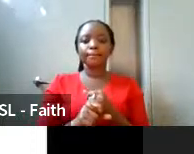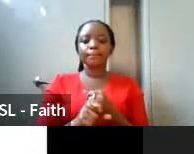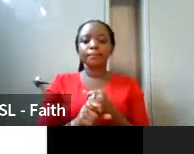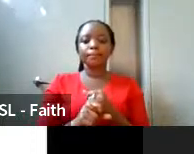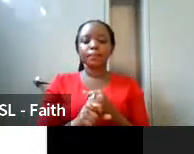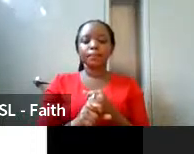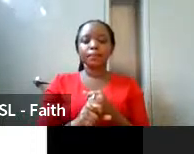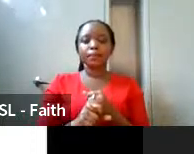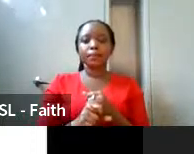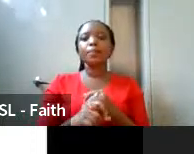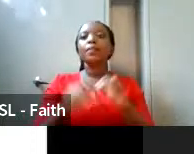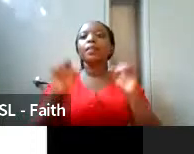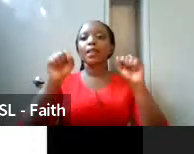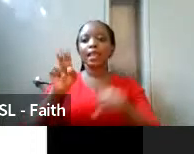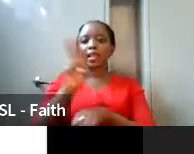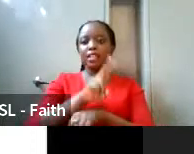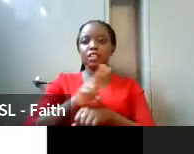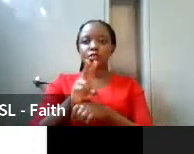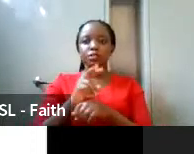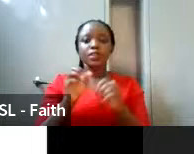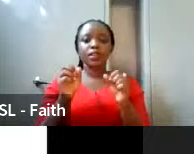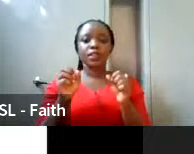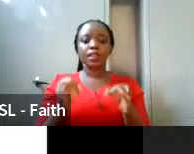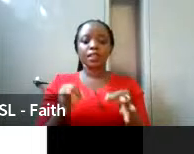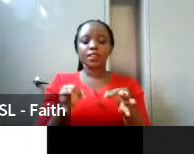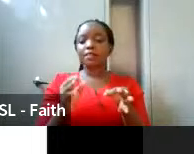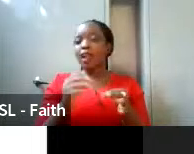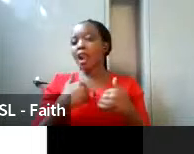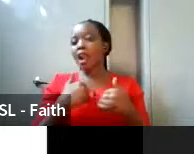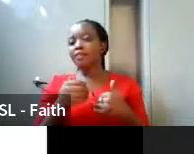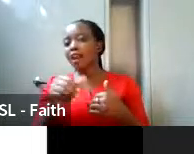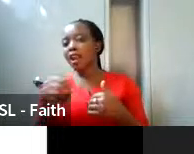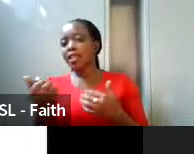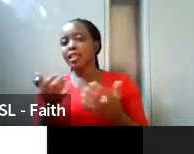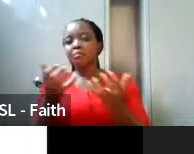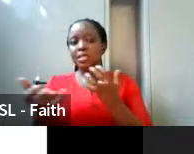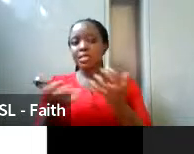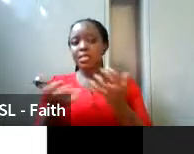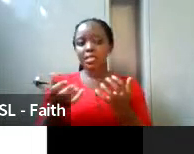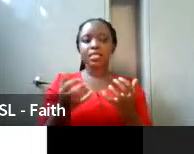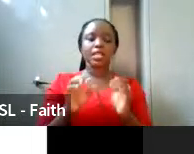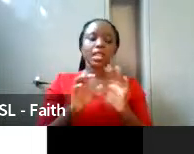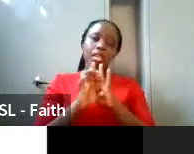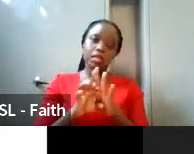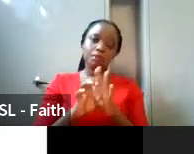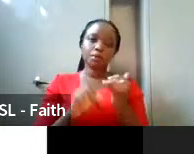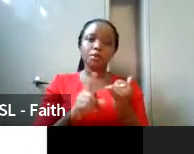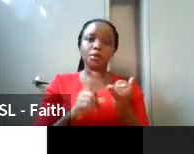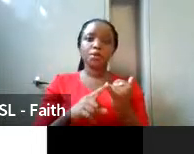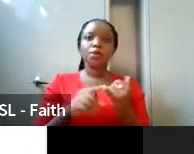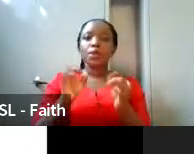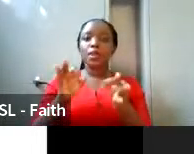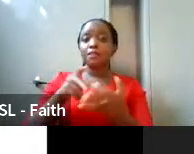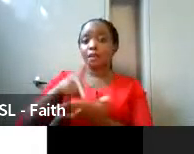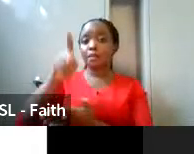SACCOs can use eTIMS if they have other businesses that they're running on the side. Say, for example, that if they're paying